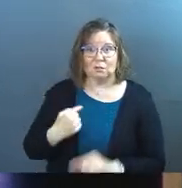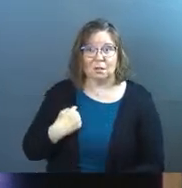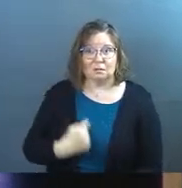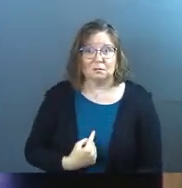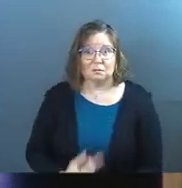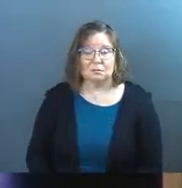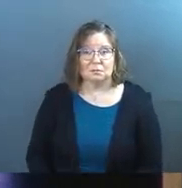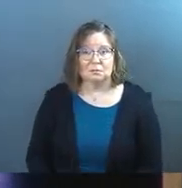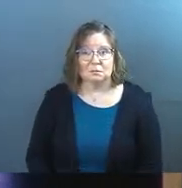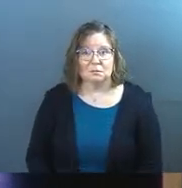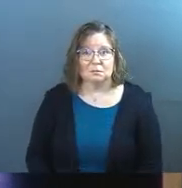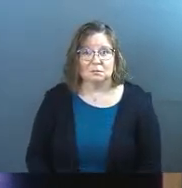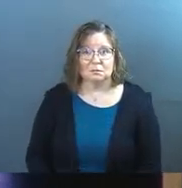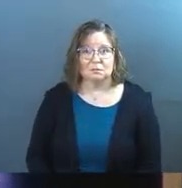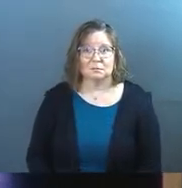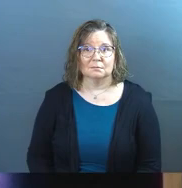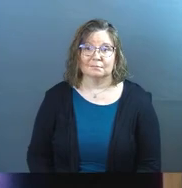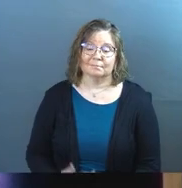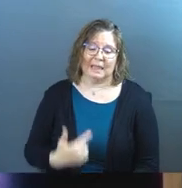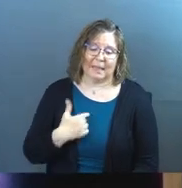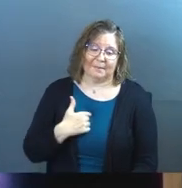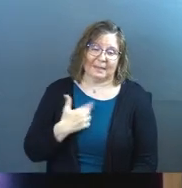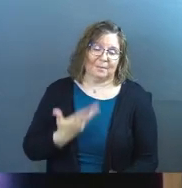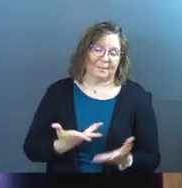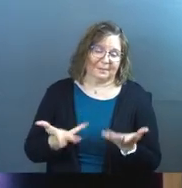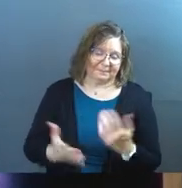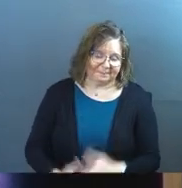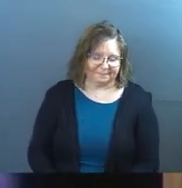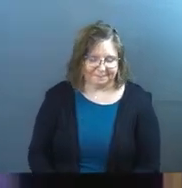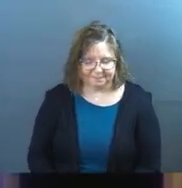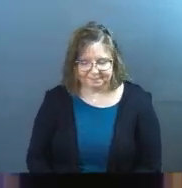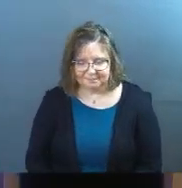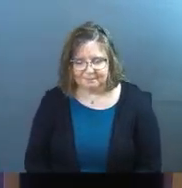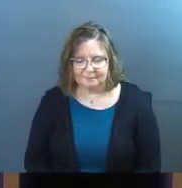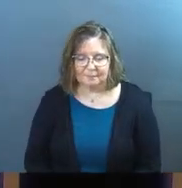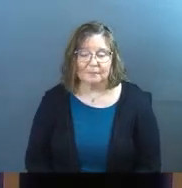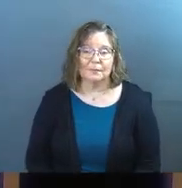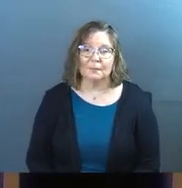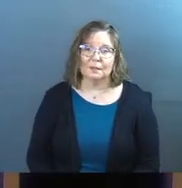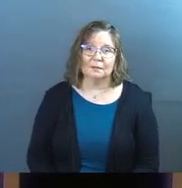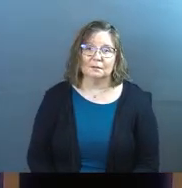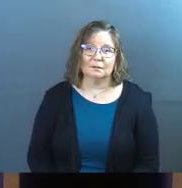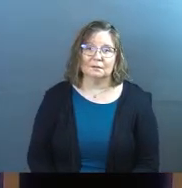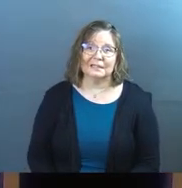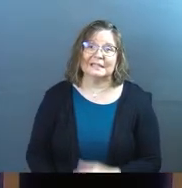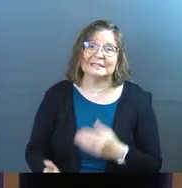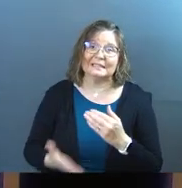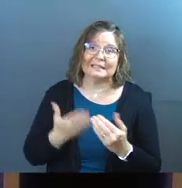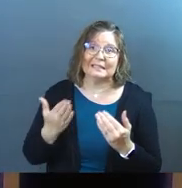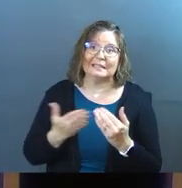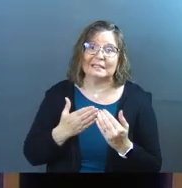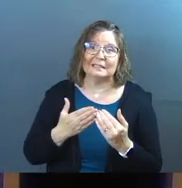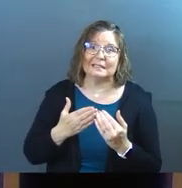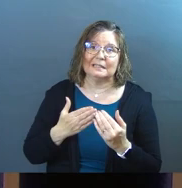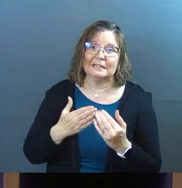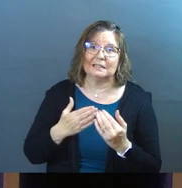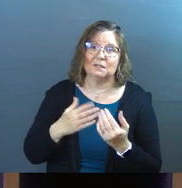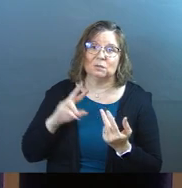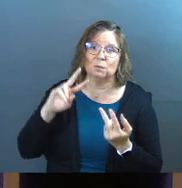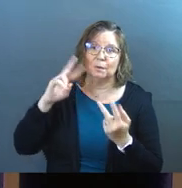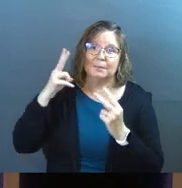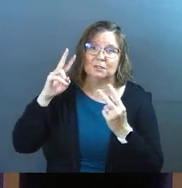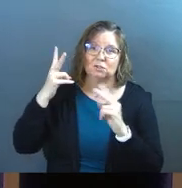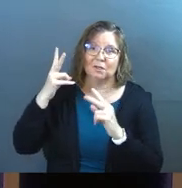us. That's just me, probably. It's so stinking easy to misread